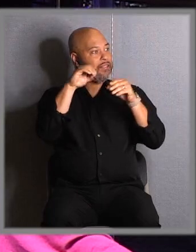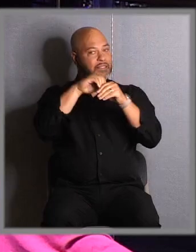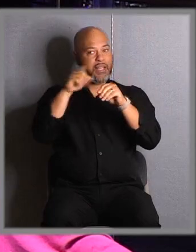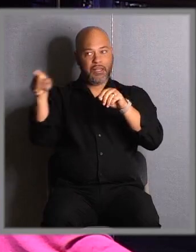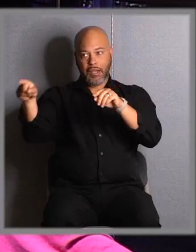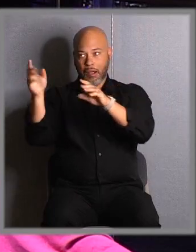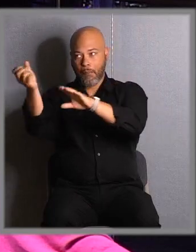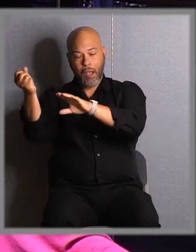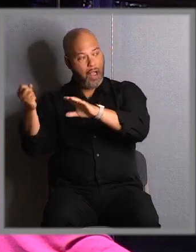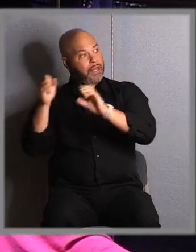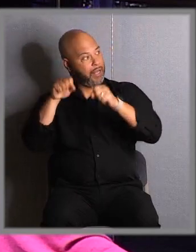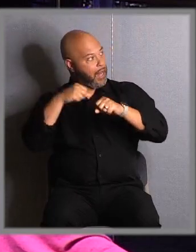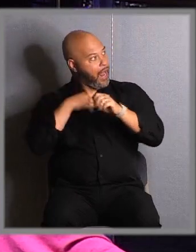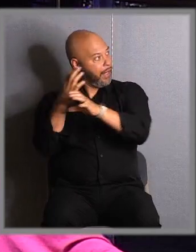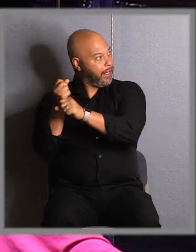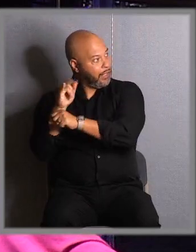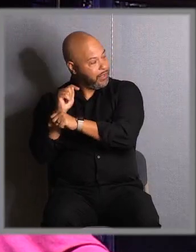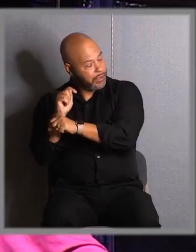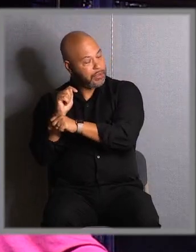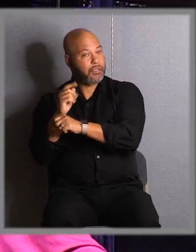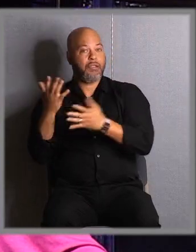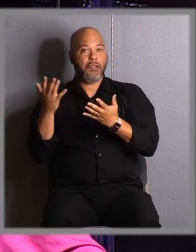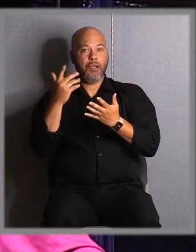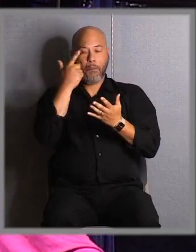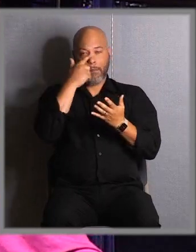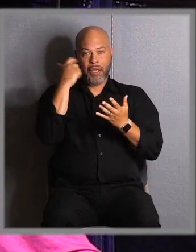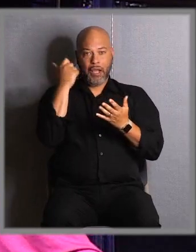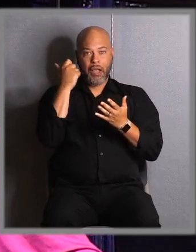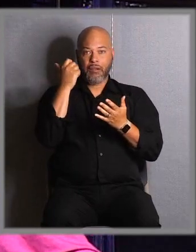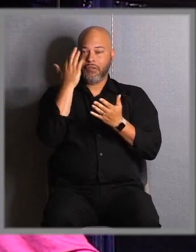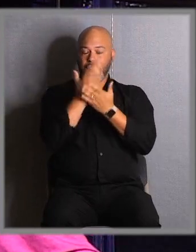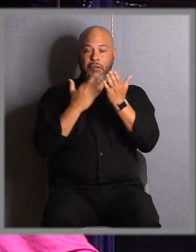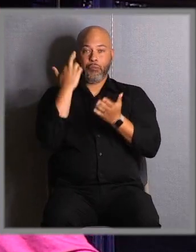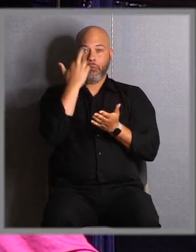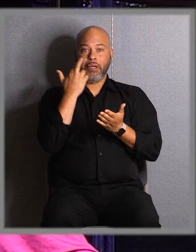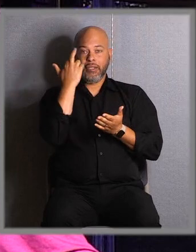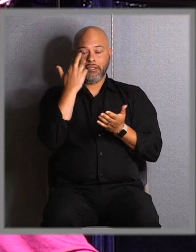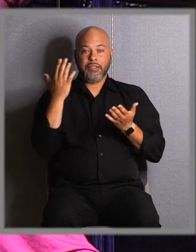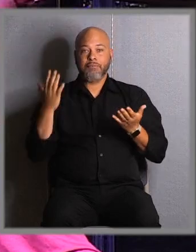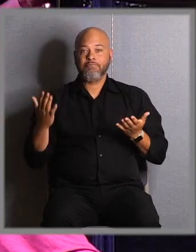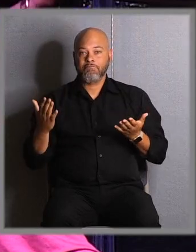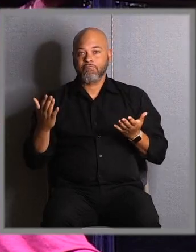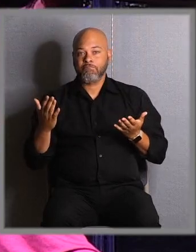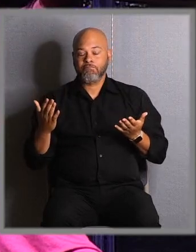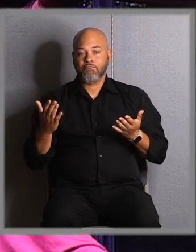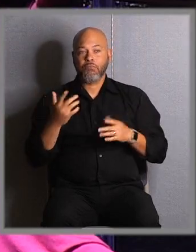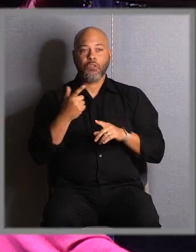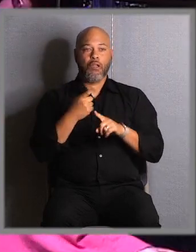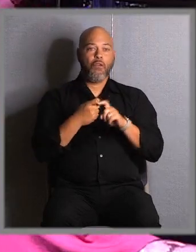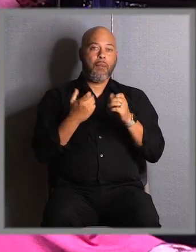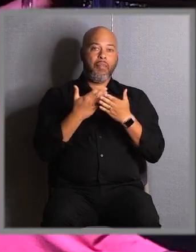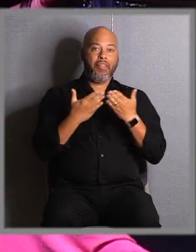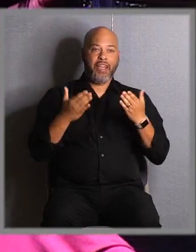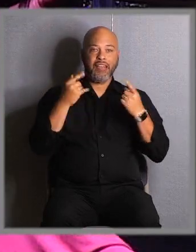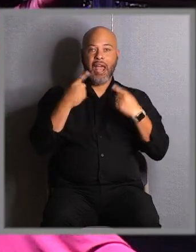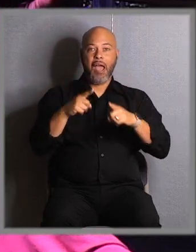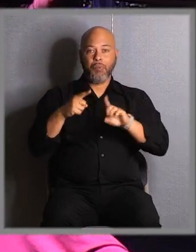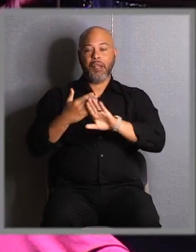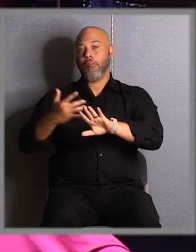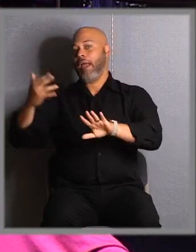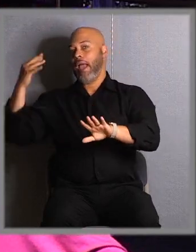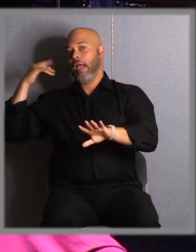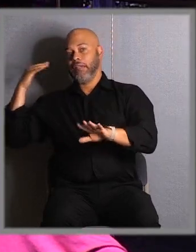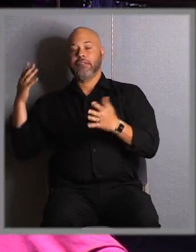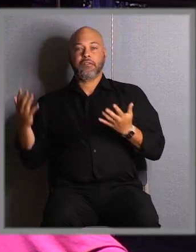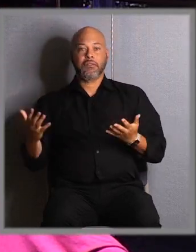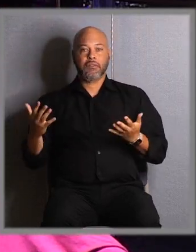I reach for them? Because for some reason, I guess from things that have happened, but